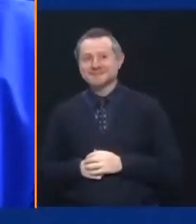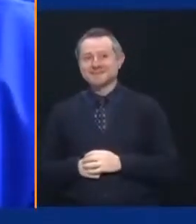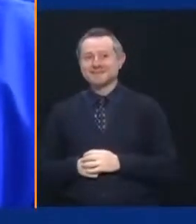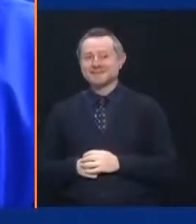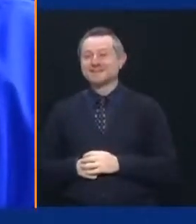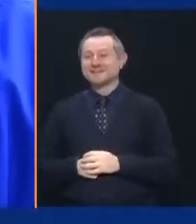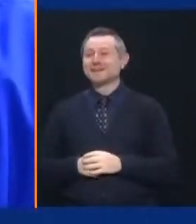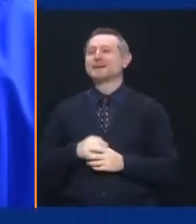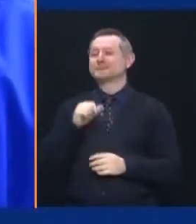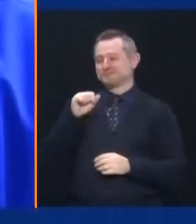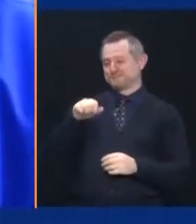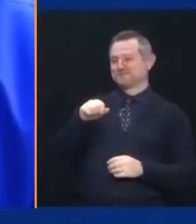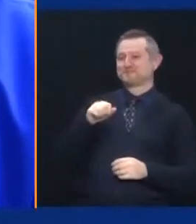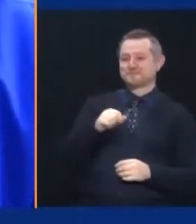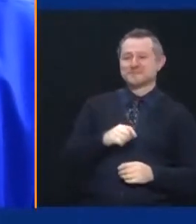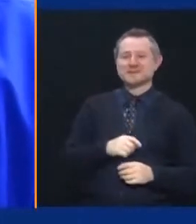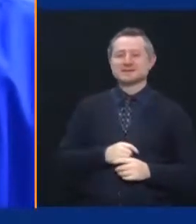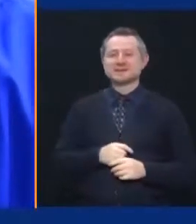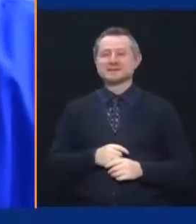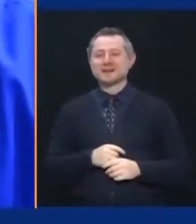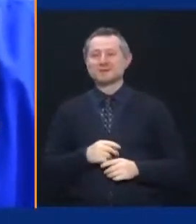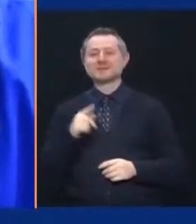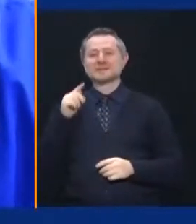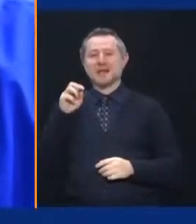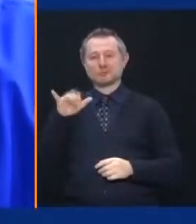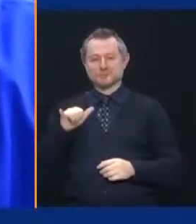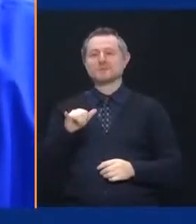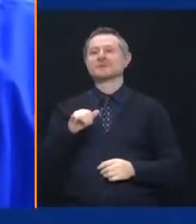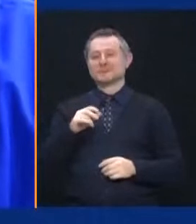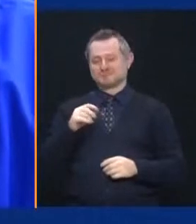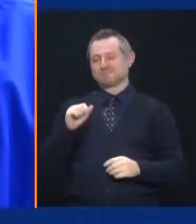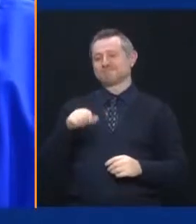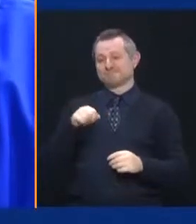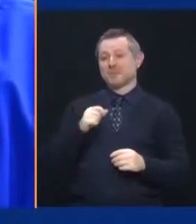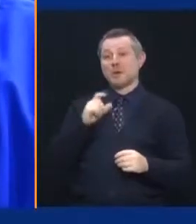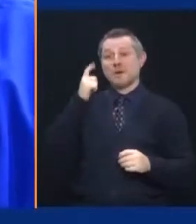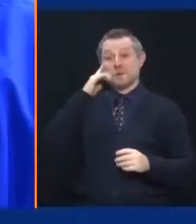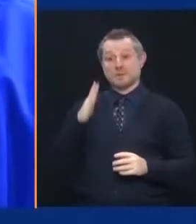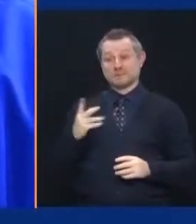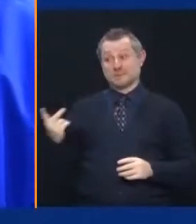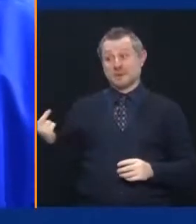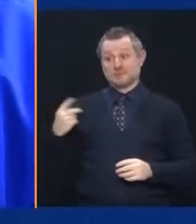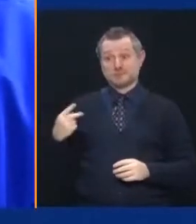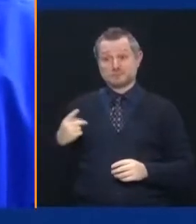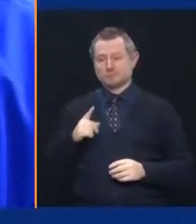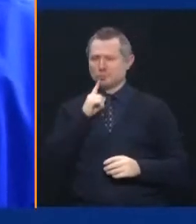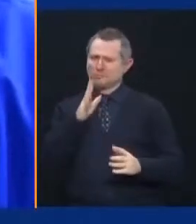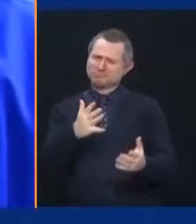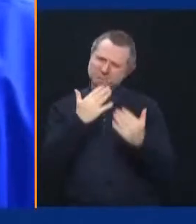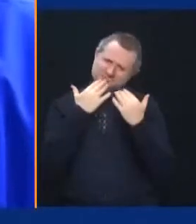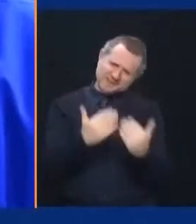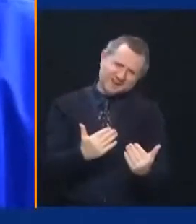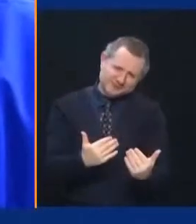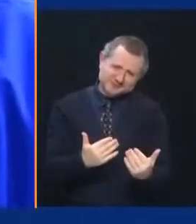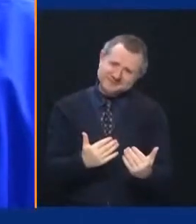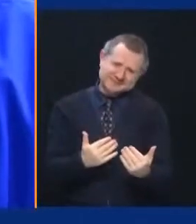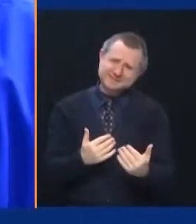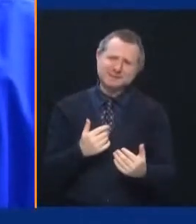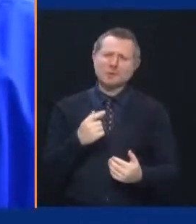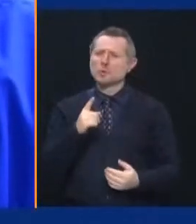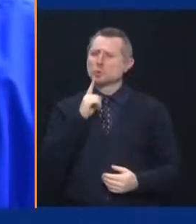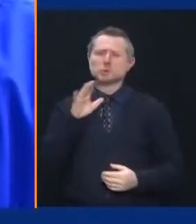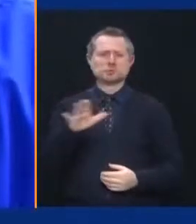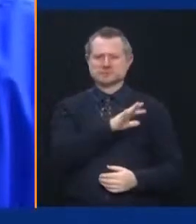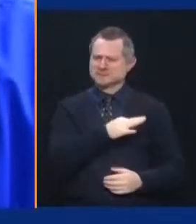Yes. Governor, Kim and I thank you for, and your staff